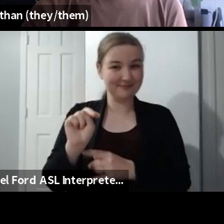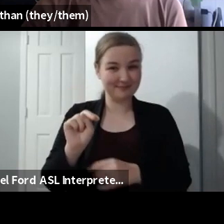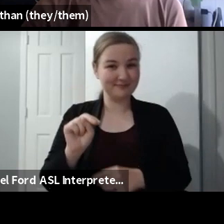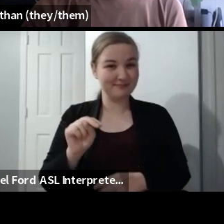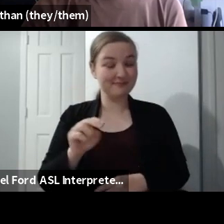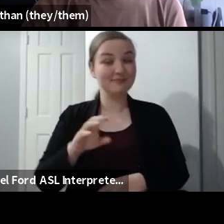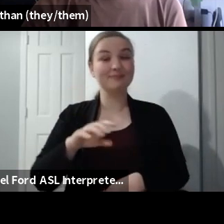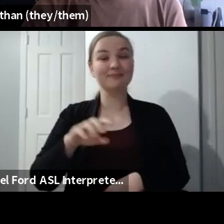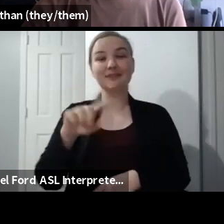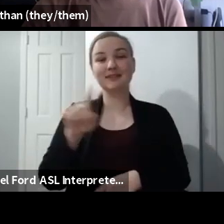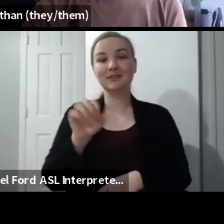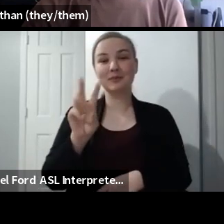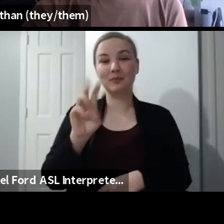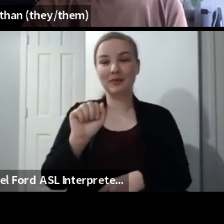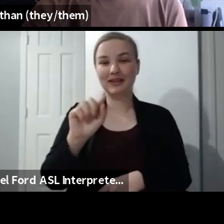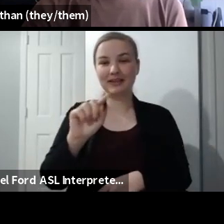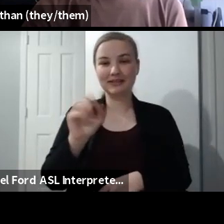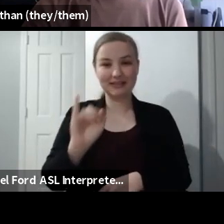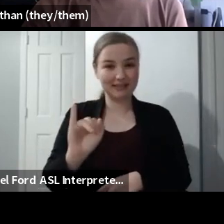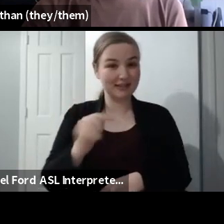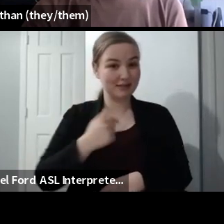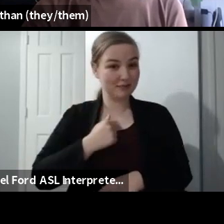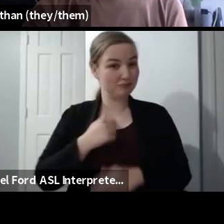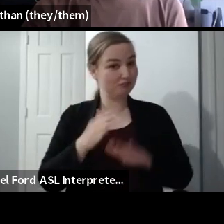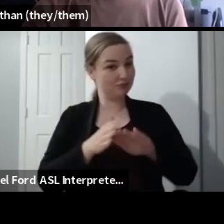also being Jamaican American,